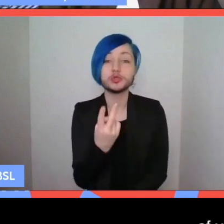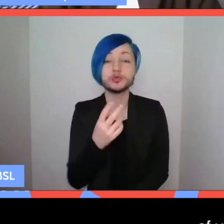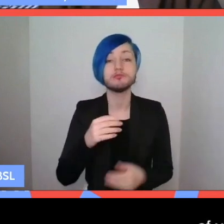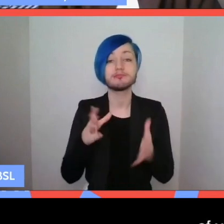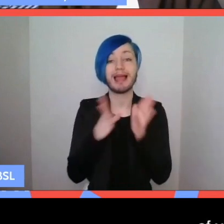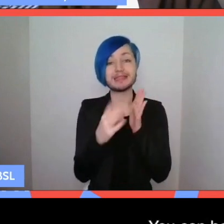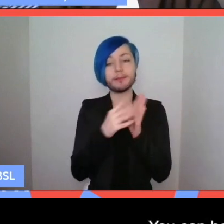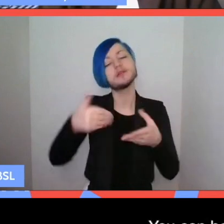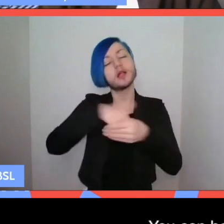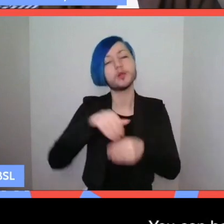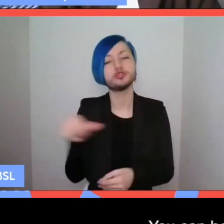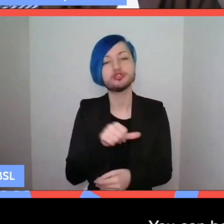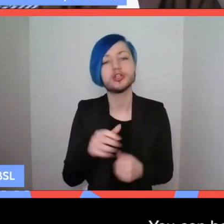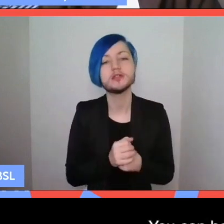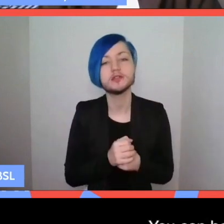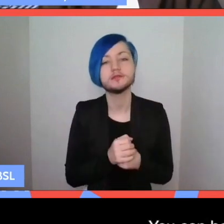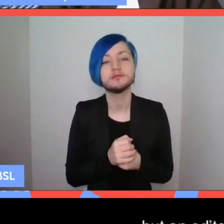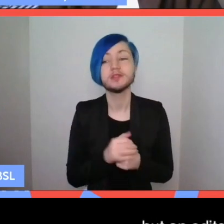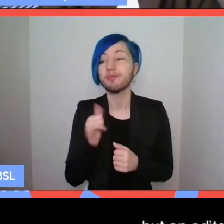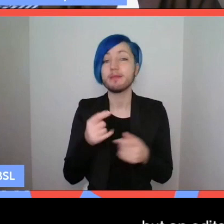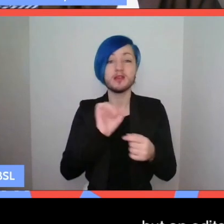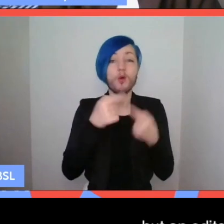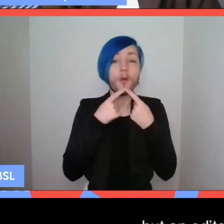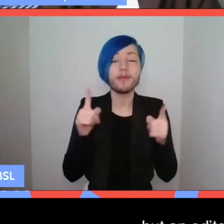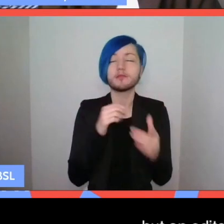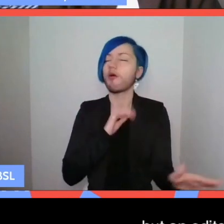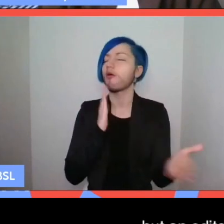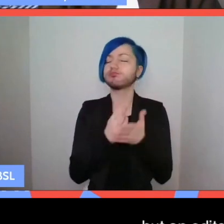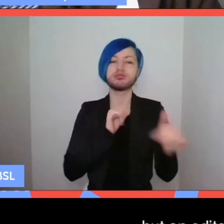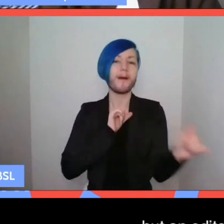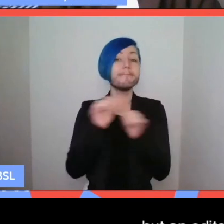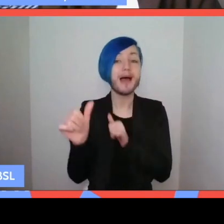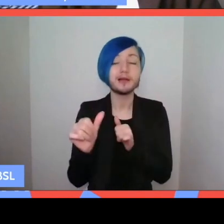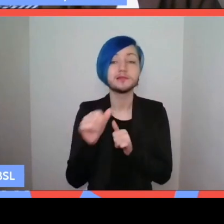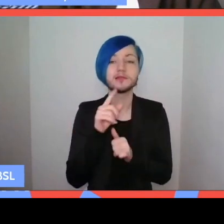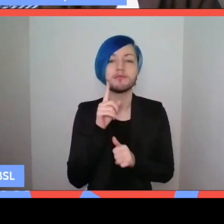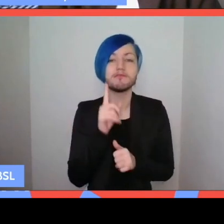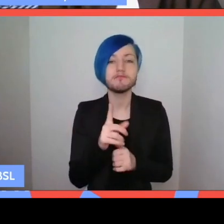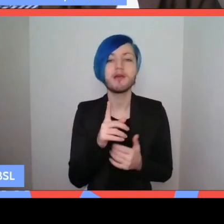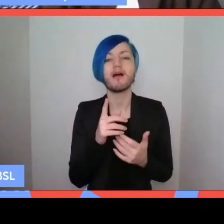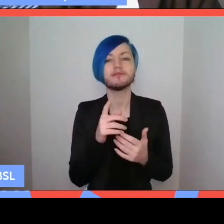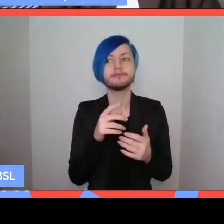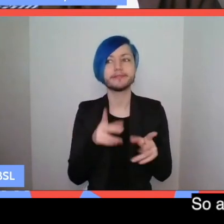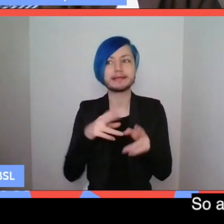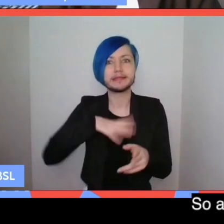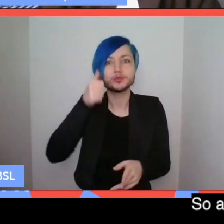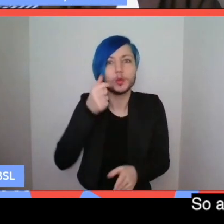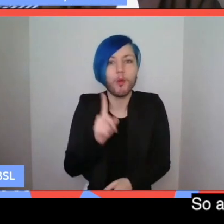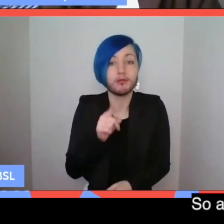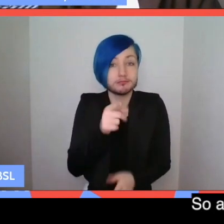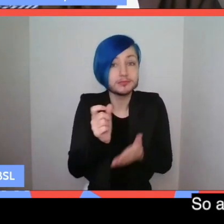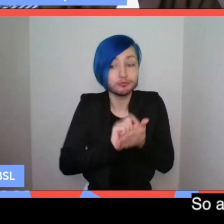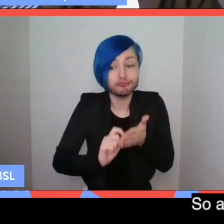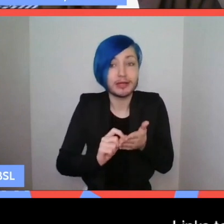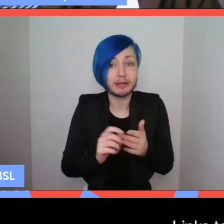pitch. You can have the best pitch in the world, but an editor needs to know you can write. So always include examples of your